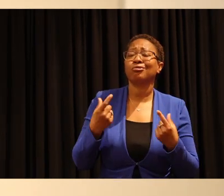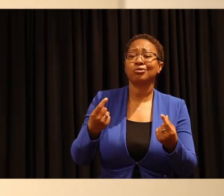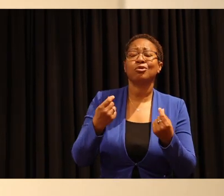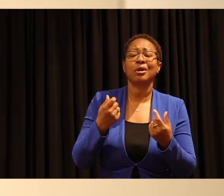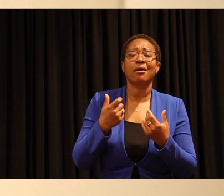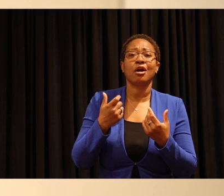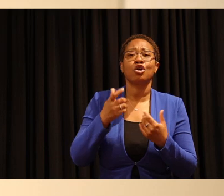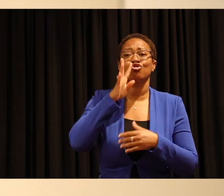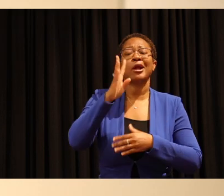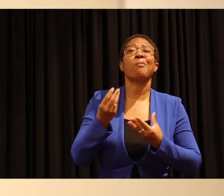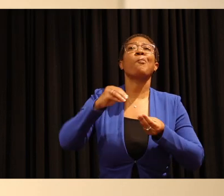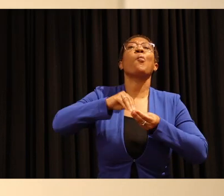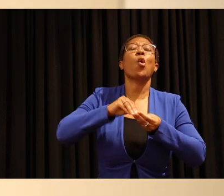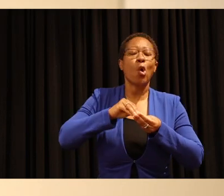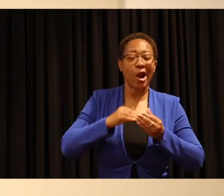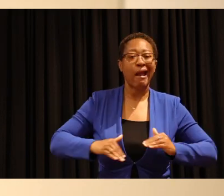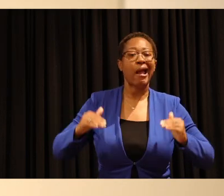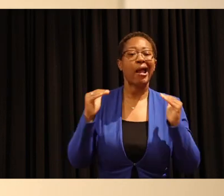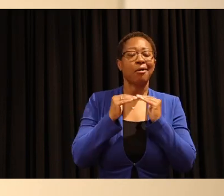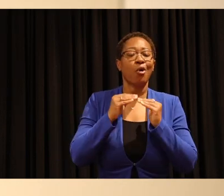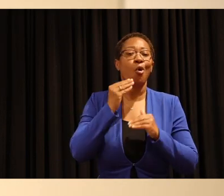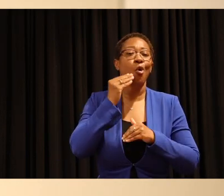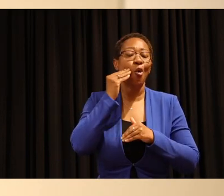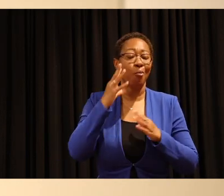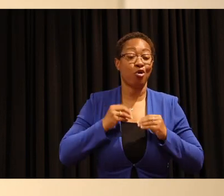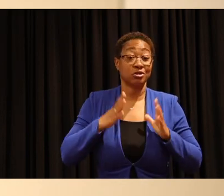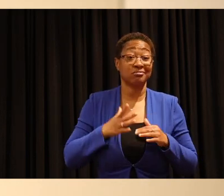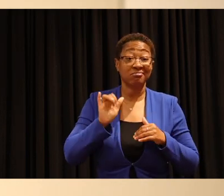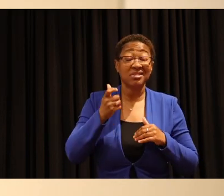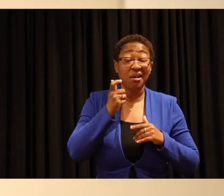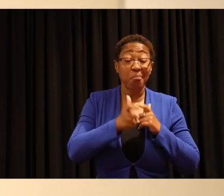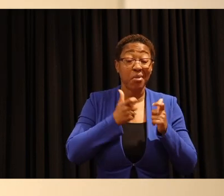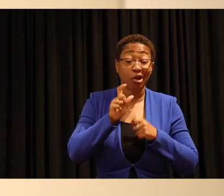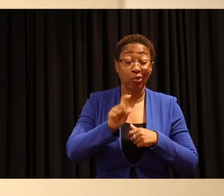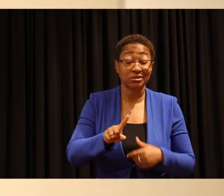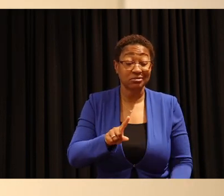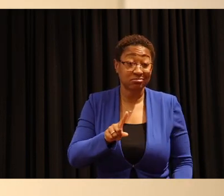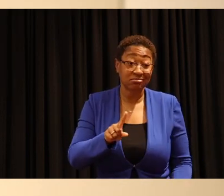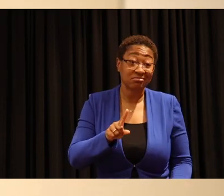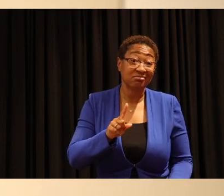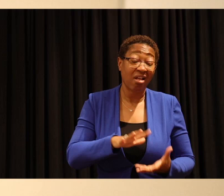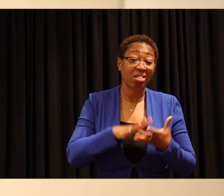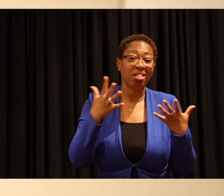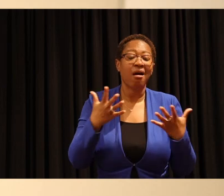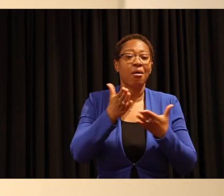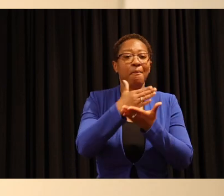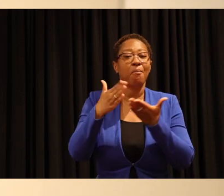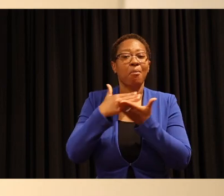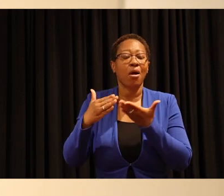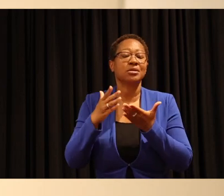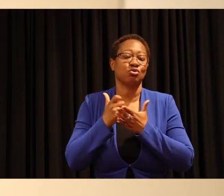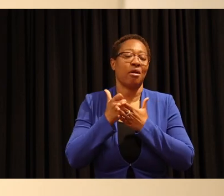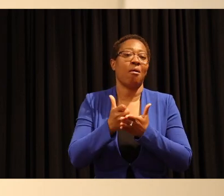equitable home ownership? That's a big question. It's a big apple, right? There's going to be a lot of pieces and a lot of bites